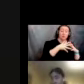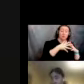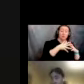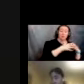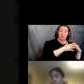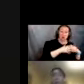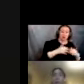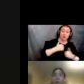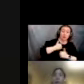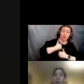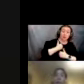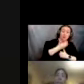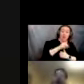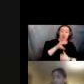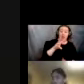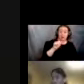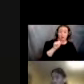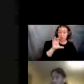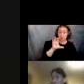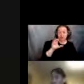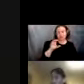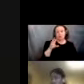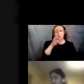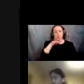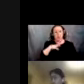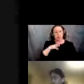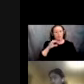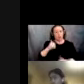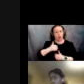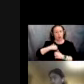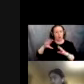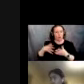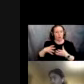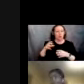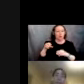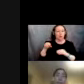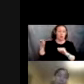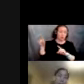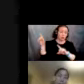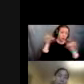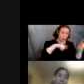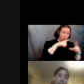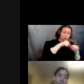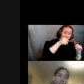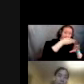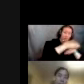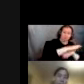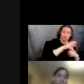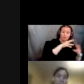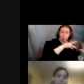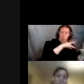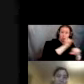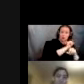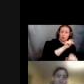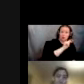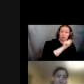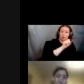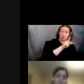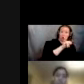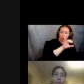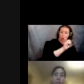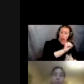Corps, who went to Japan during the occupation and worked in, mostly in Tokyo, with the occupation